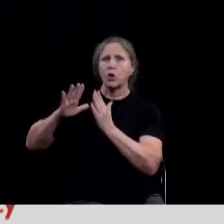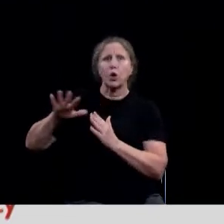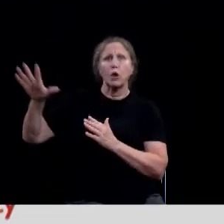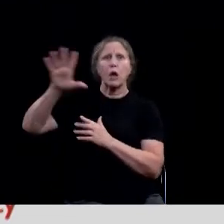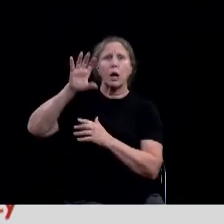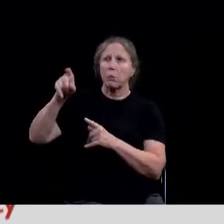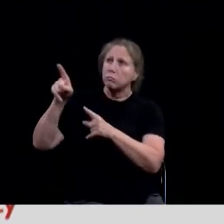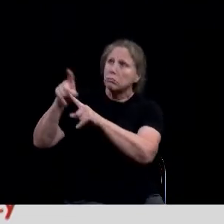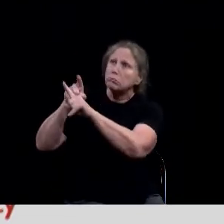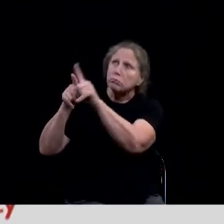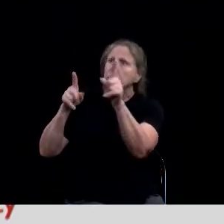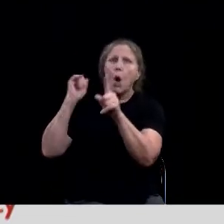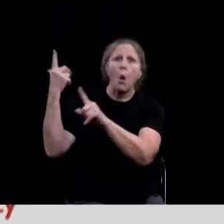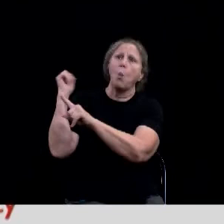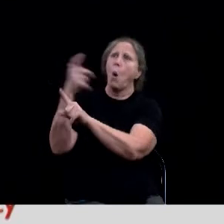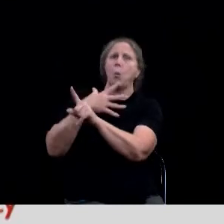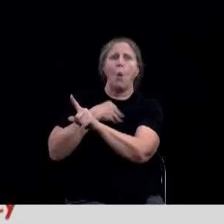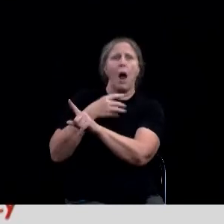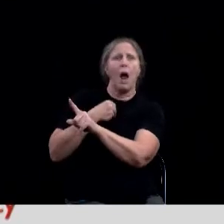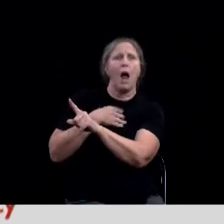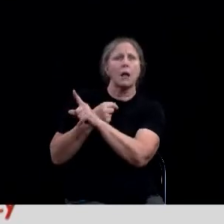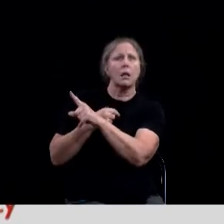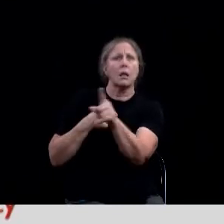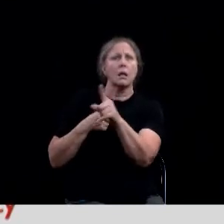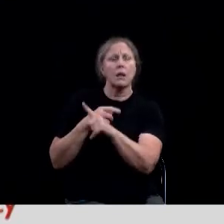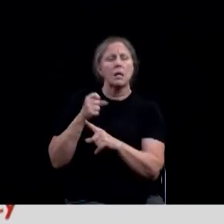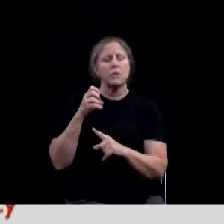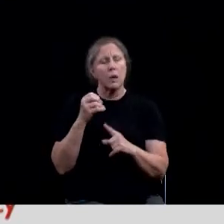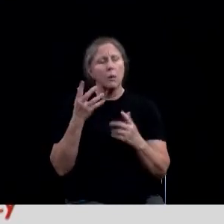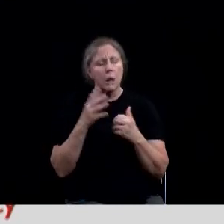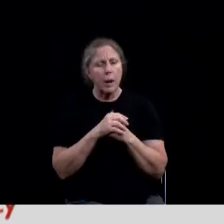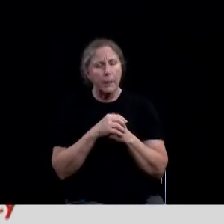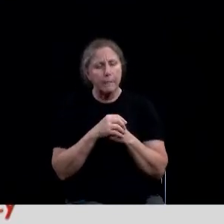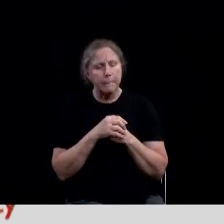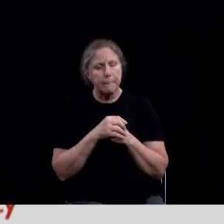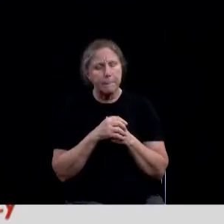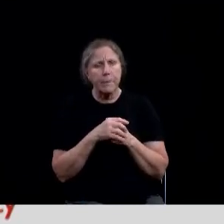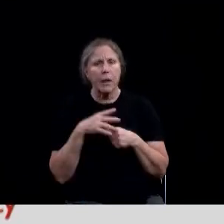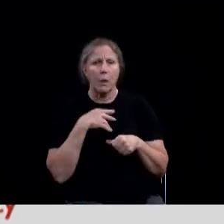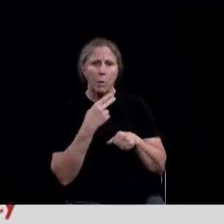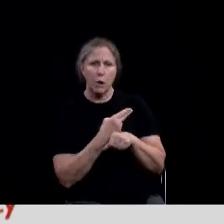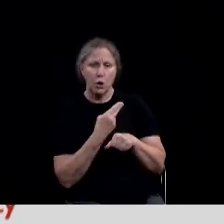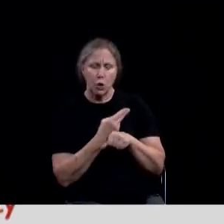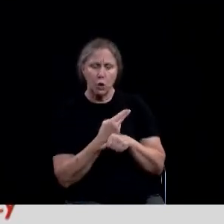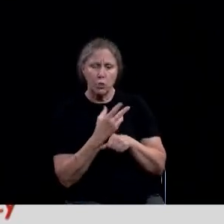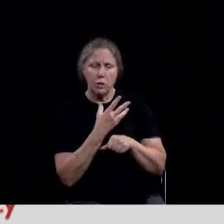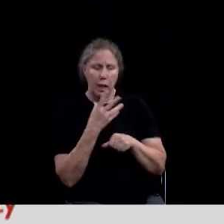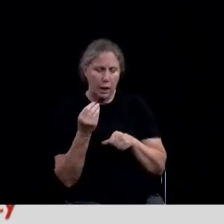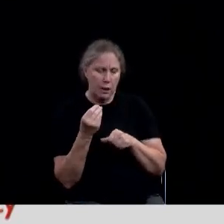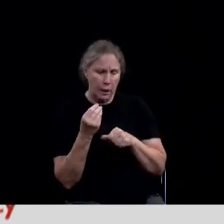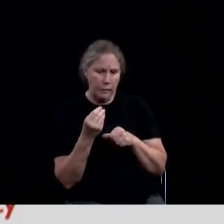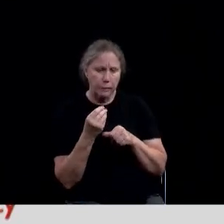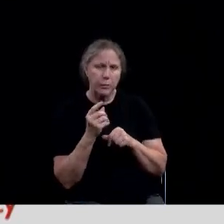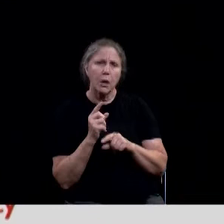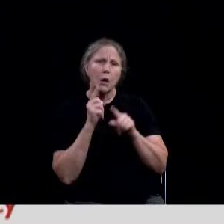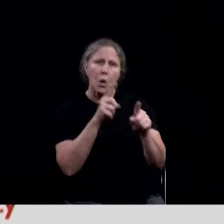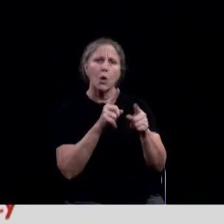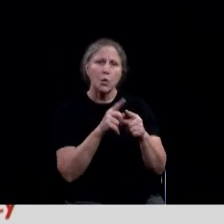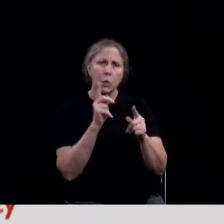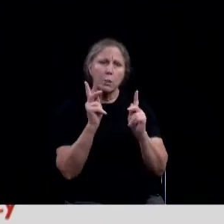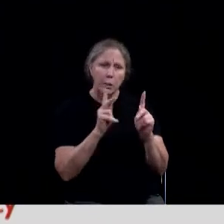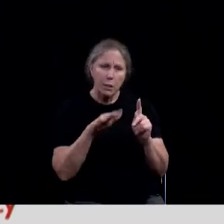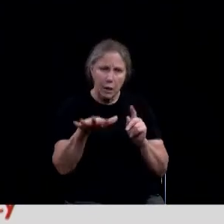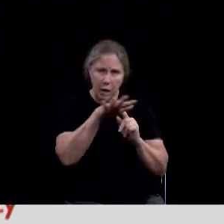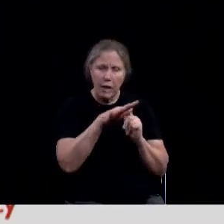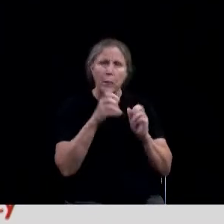that we use and go to a subcontractor level that we can to continue to engage